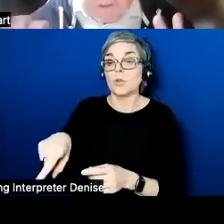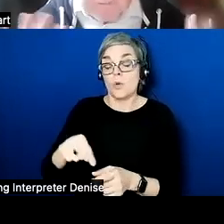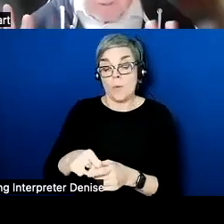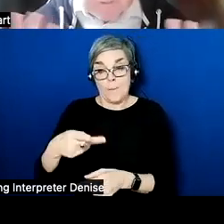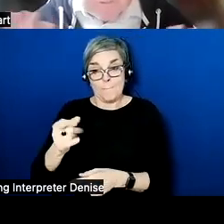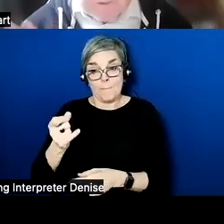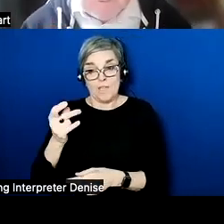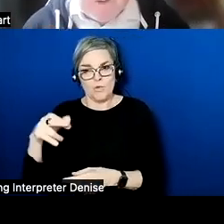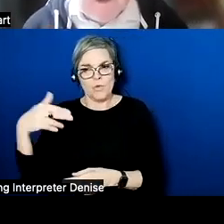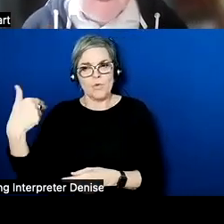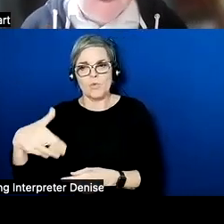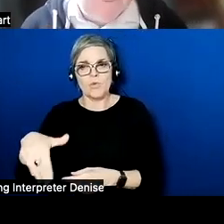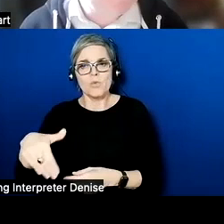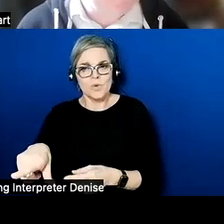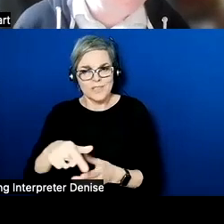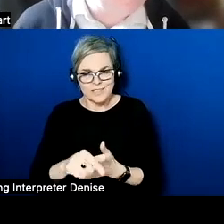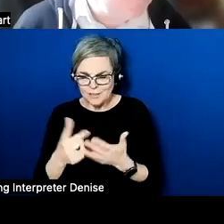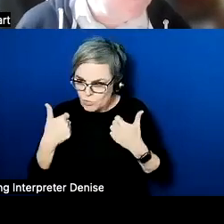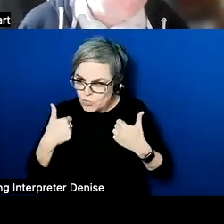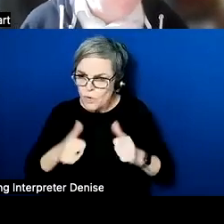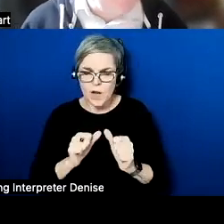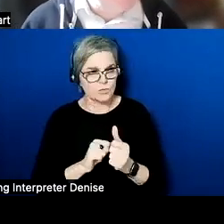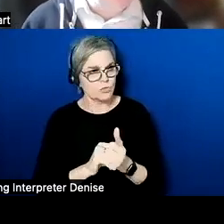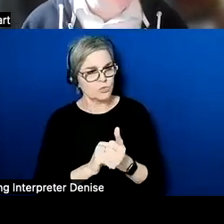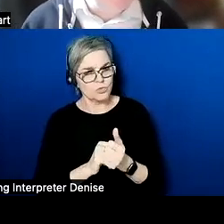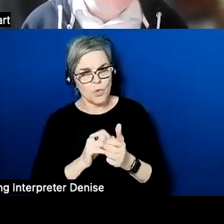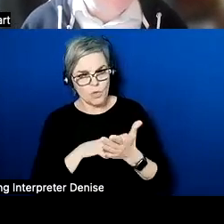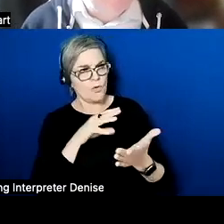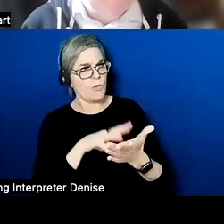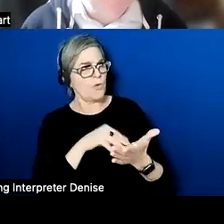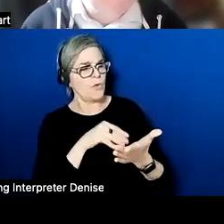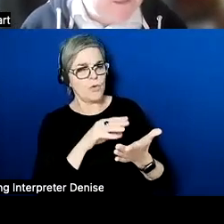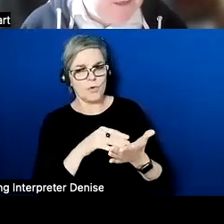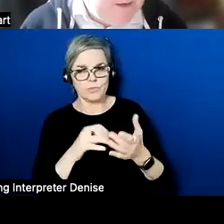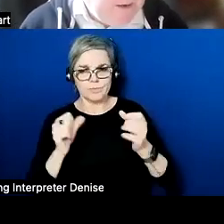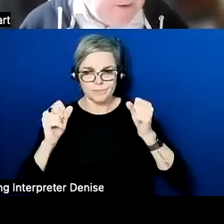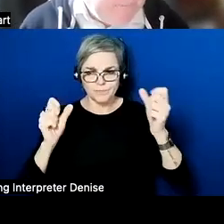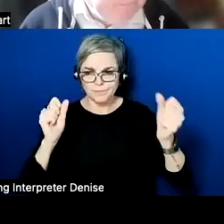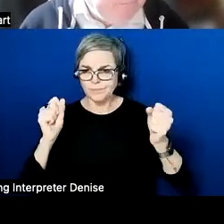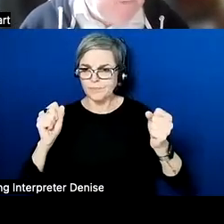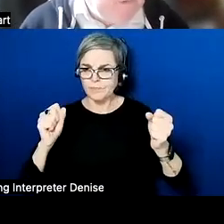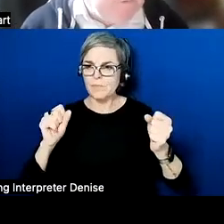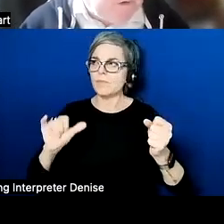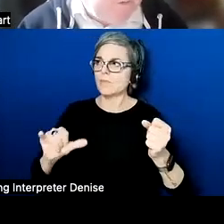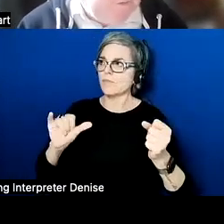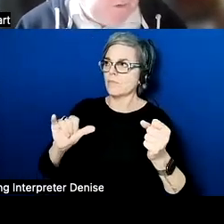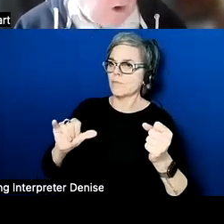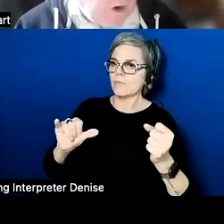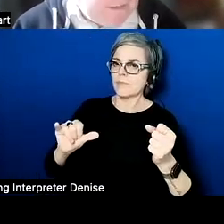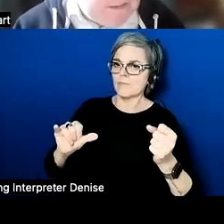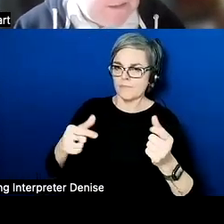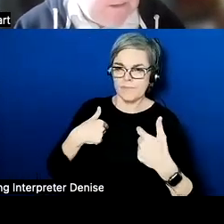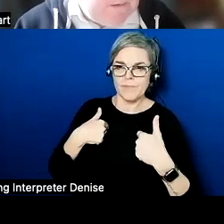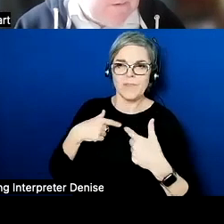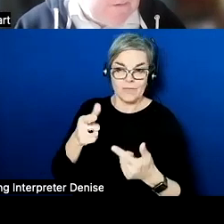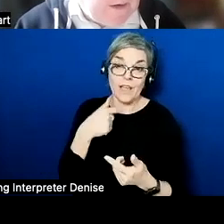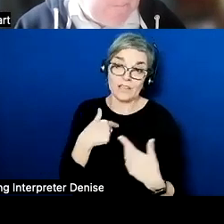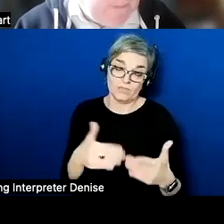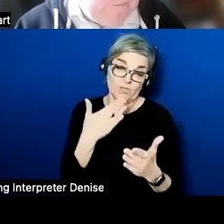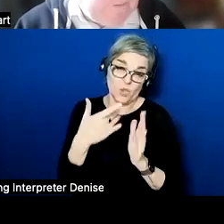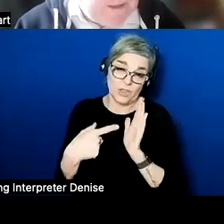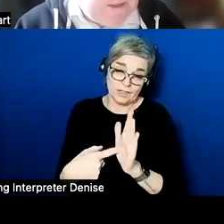professionals. That was a real double-sided zone of proximal development. There's a good few comments